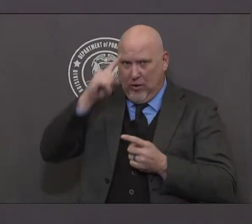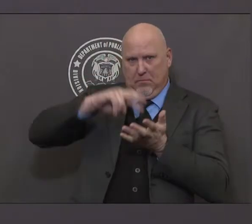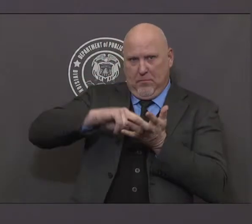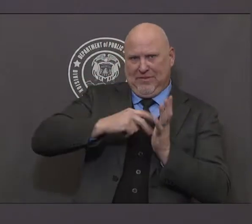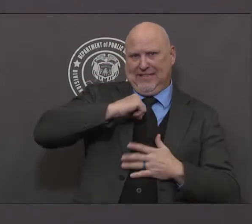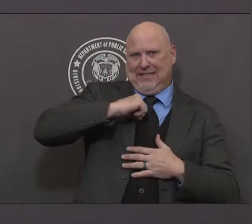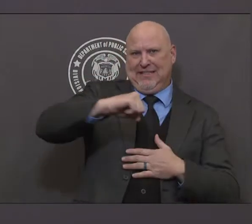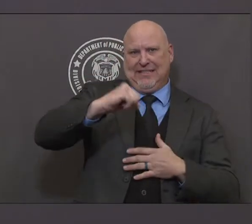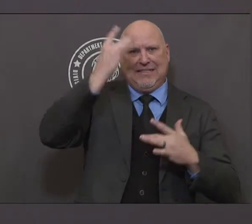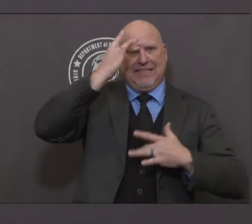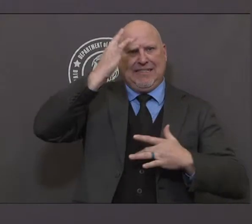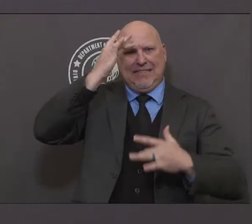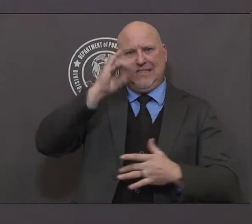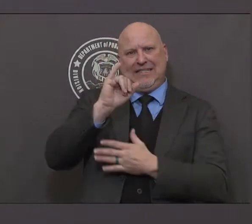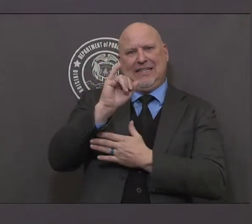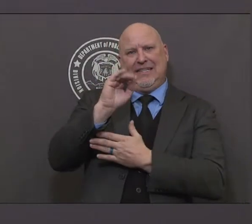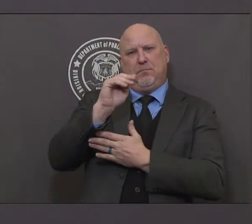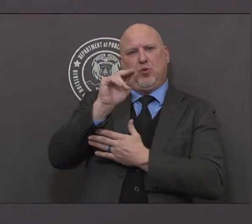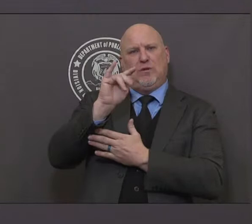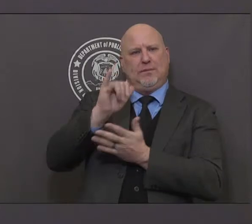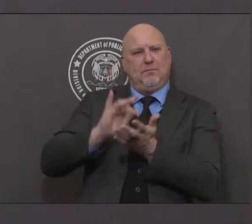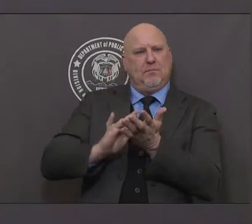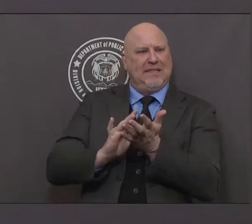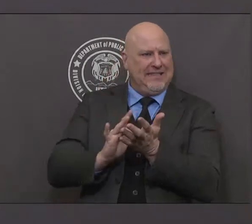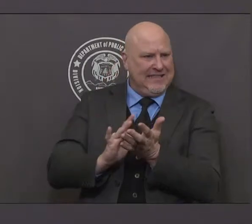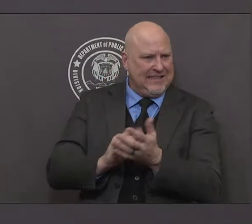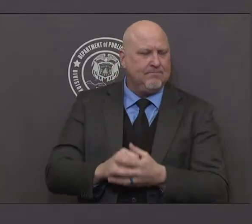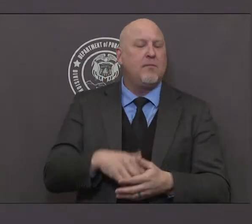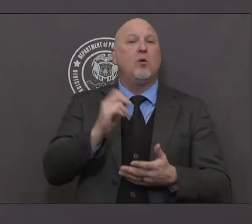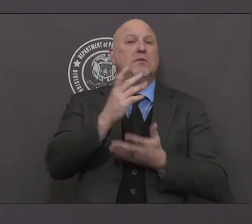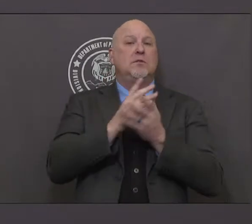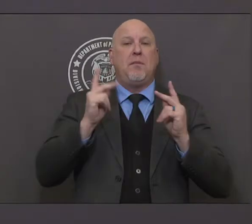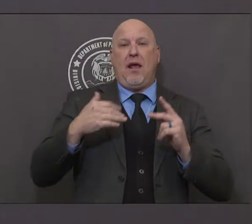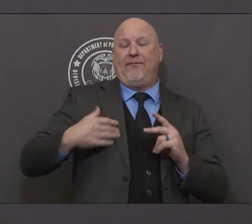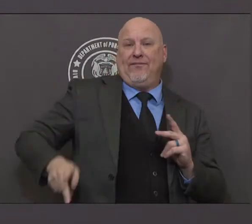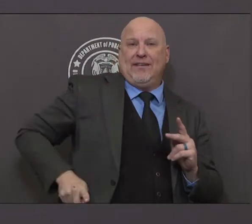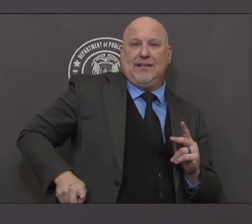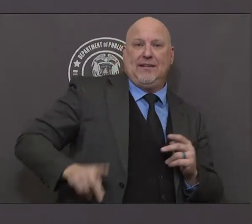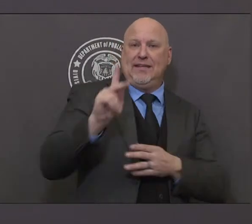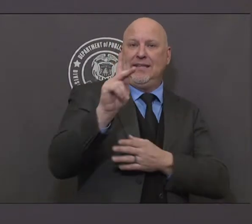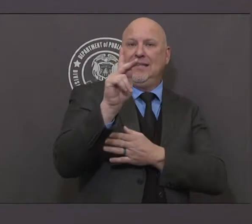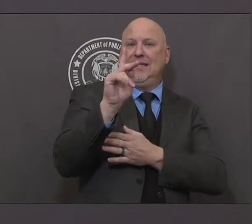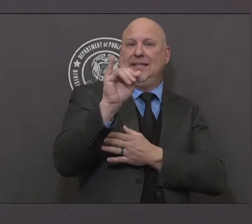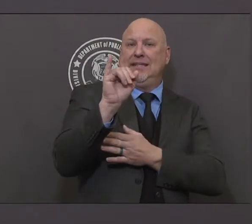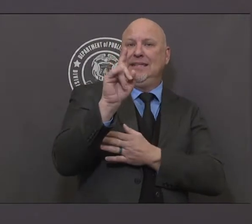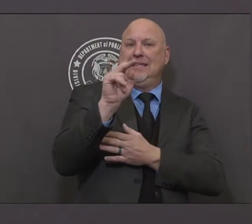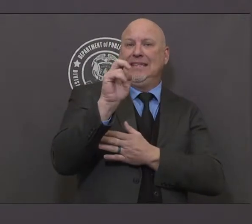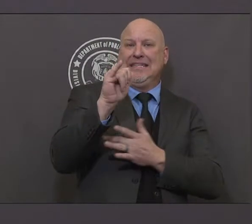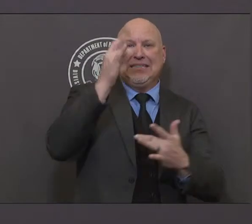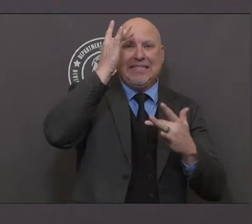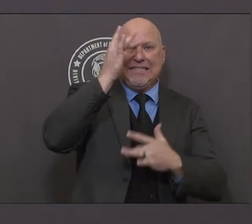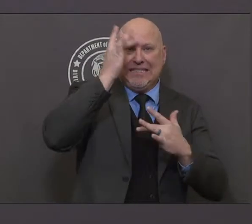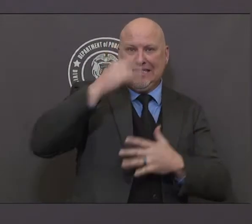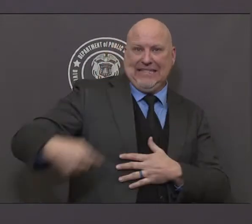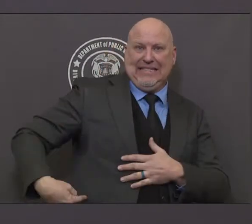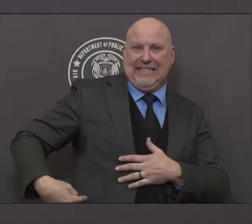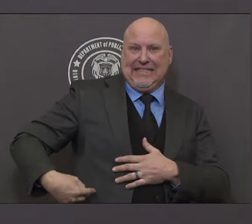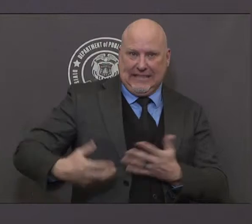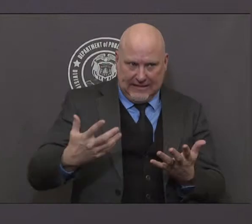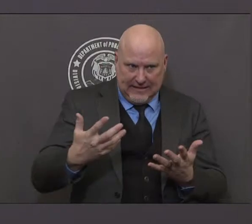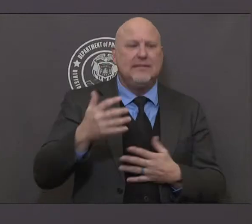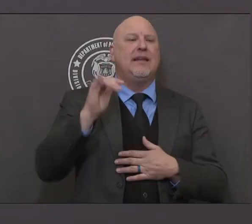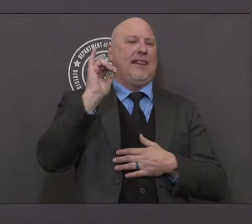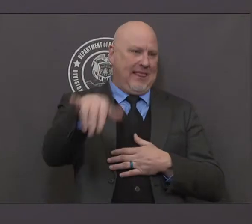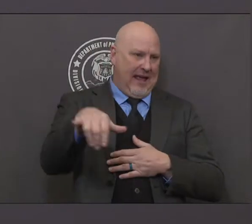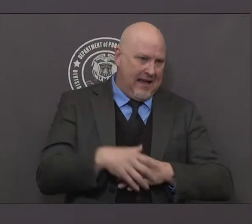stage 4 or 5 chronic kidney disease. Those with uncontrolled diabetes. Those with severe obesity.